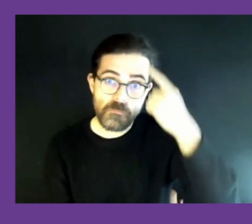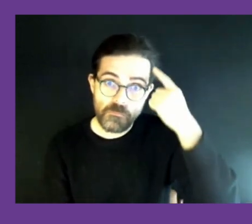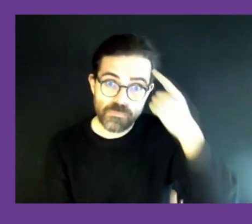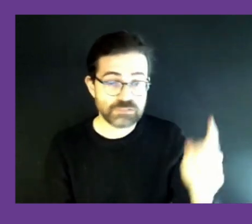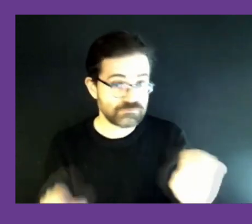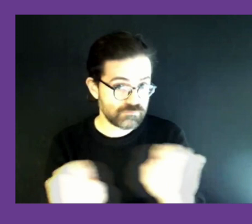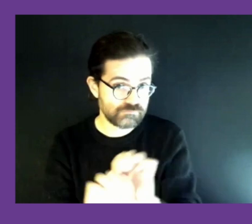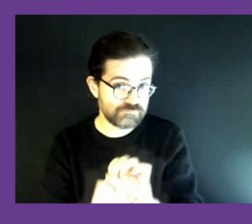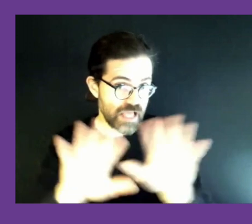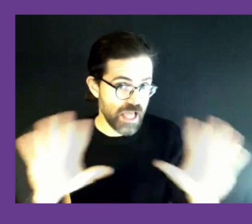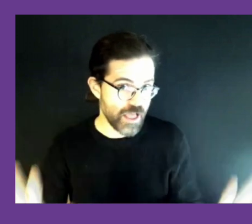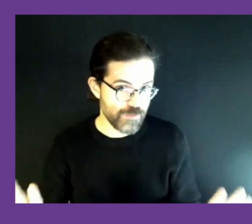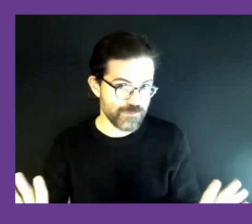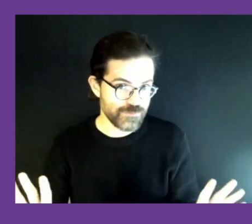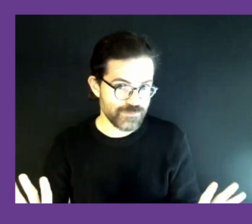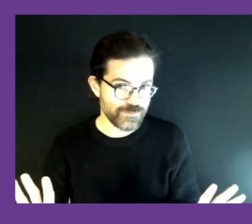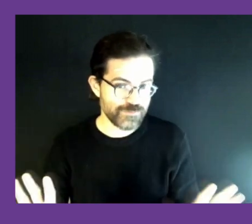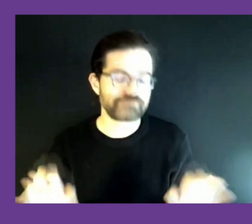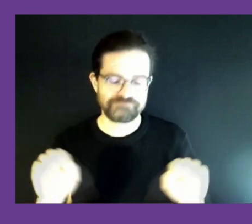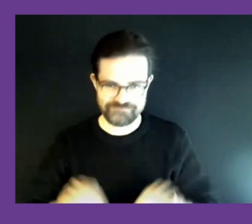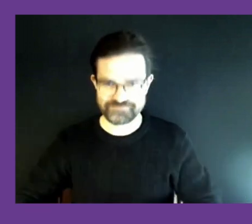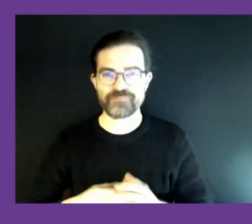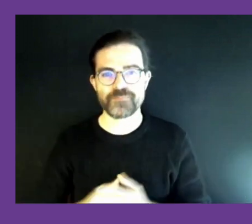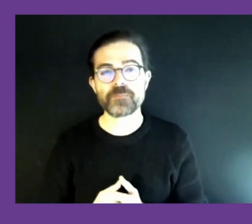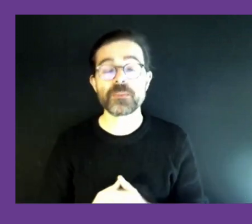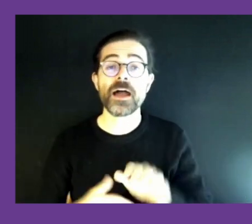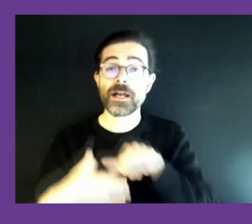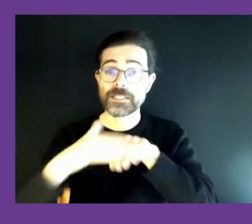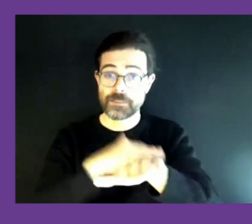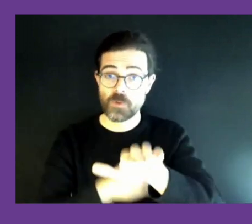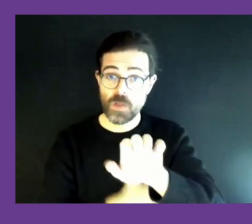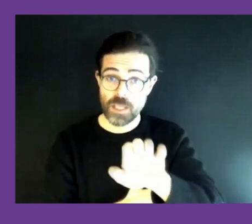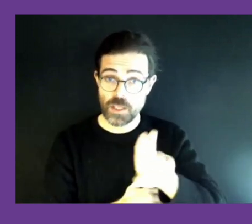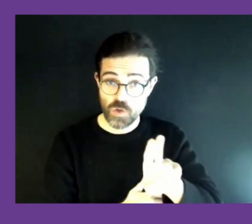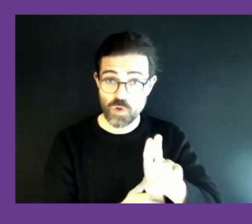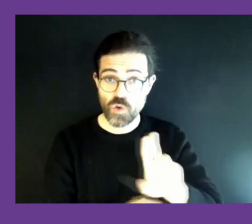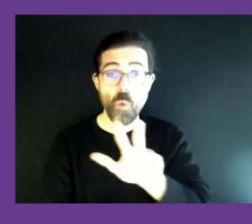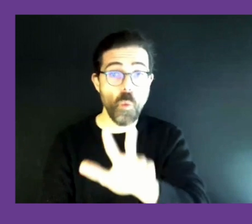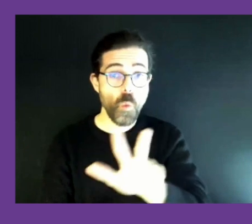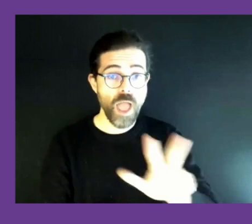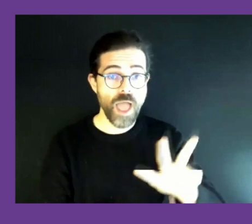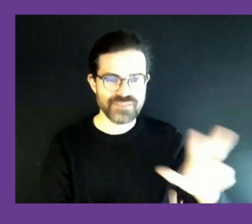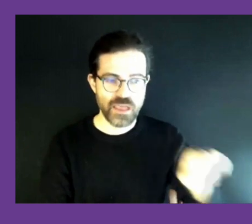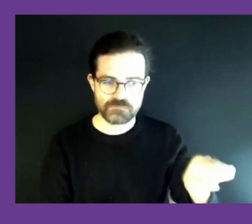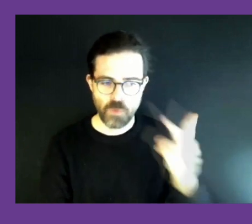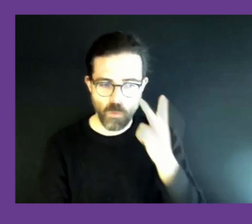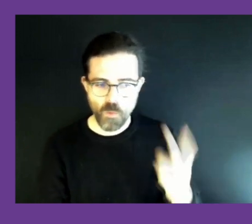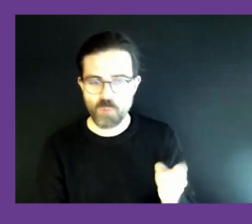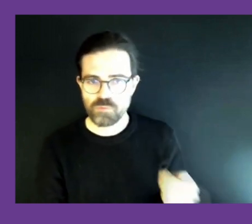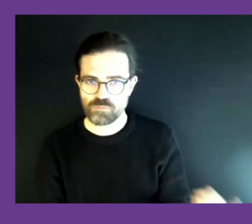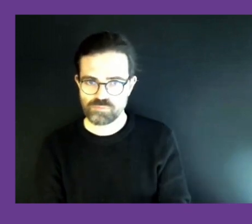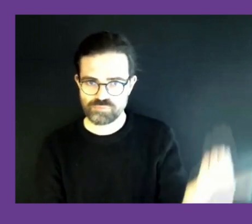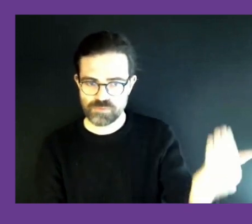have the link to the website of AccessibleEU in the chat, and you can explore after